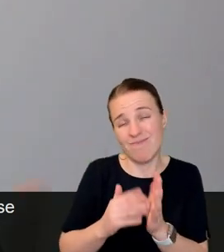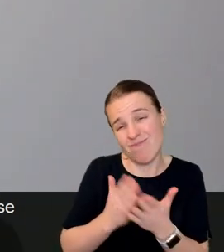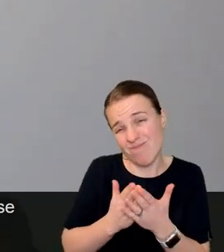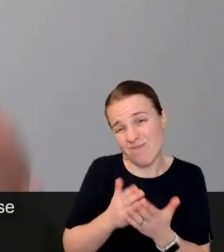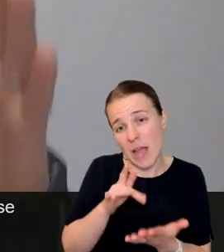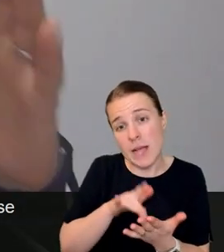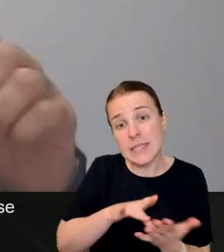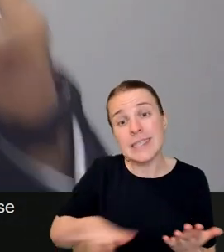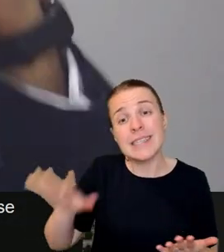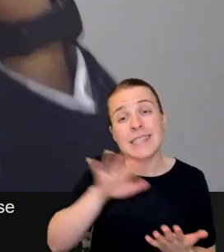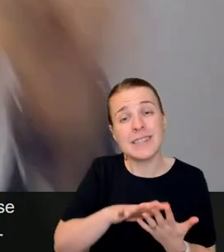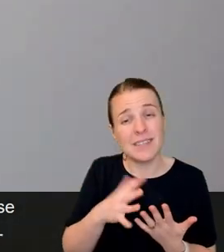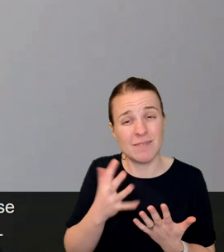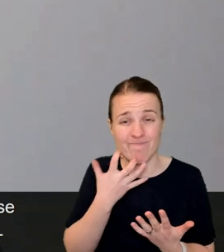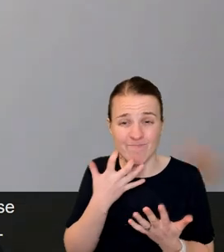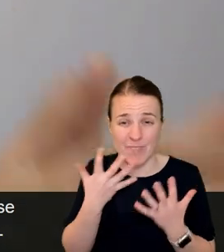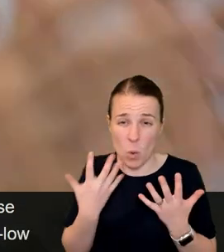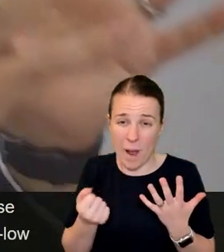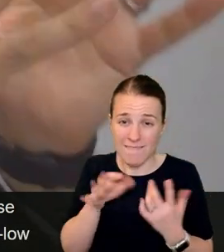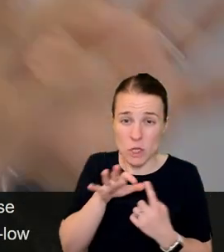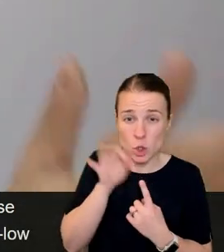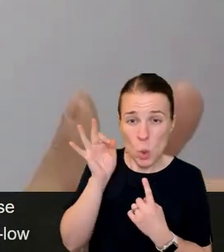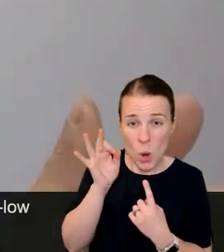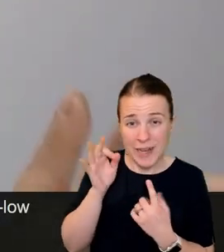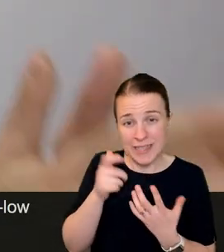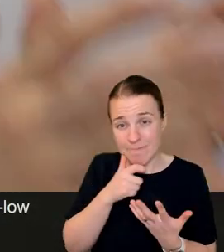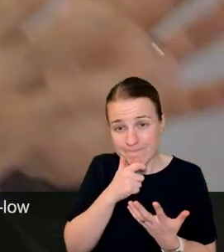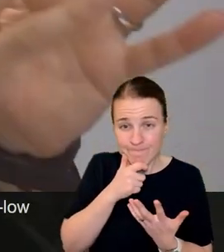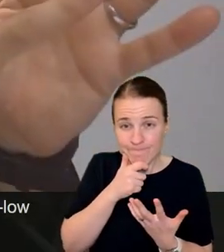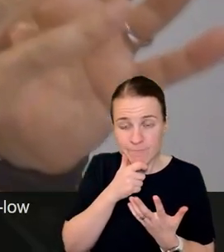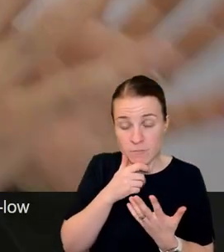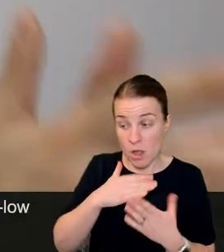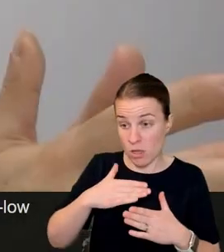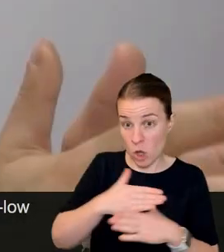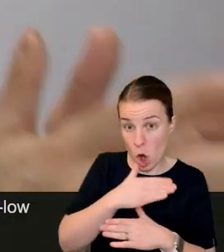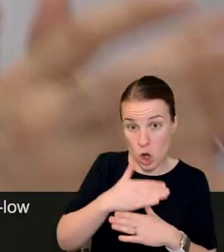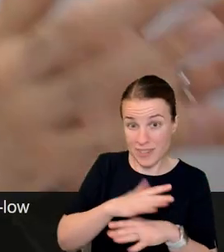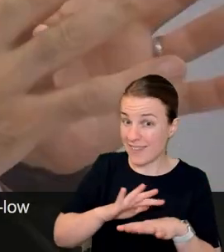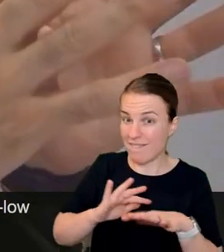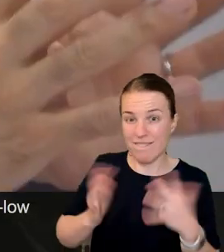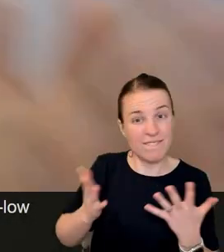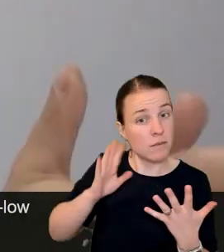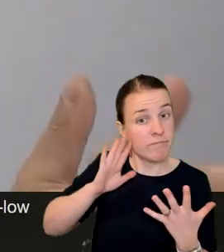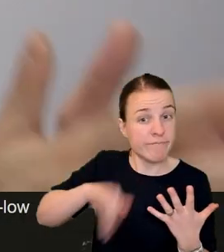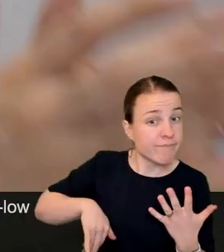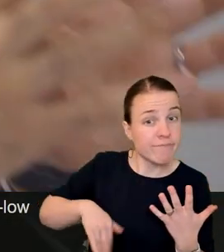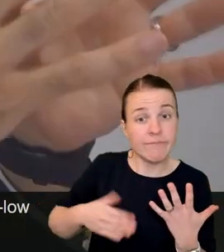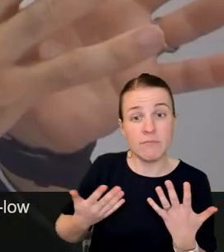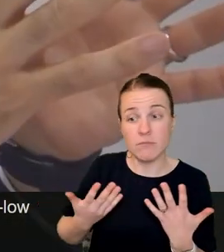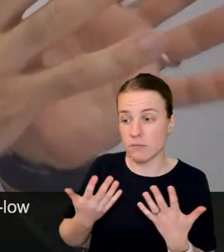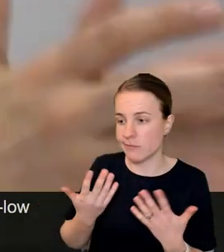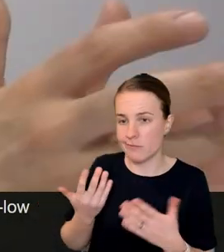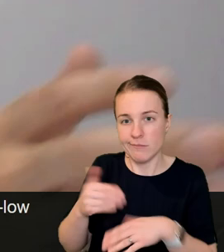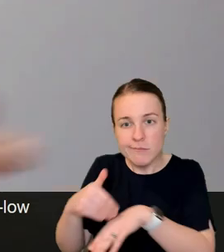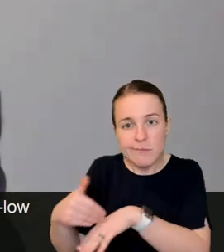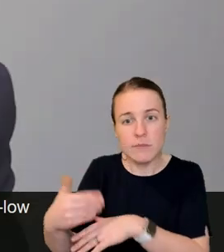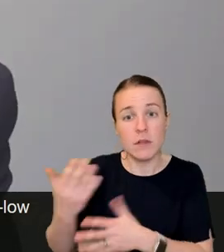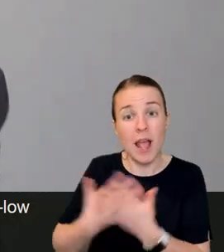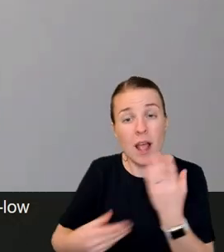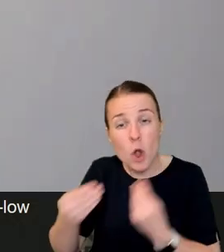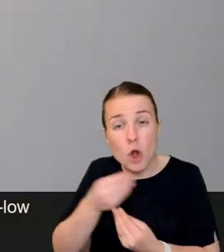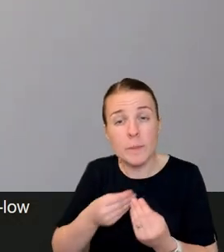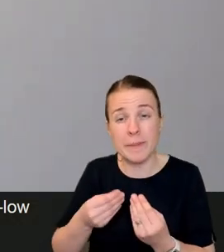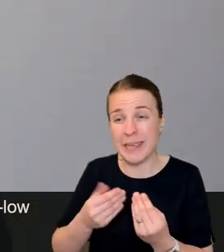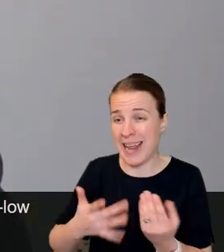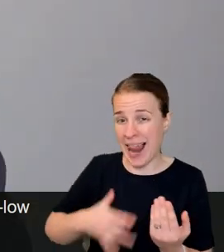country. The cost of inaction to our economy, to livelihoods, to the environment and to the health, and the